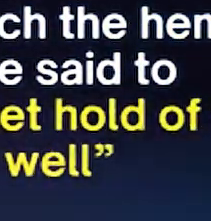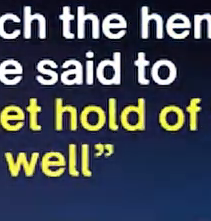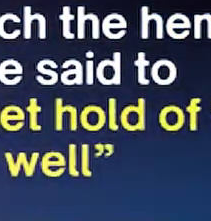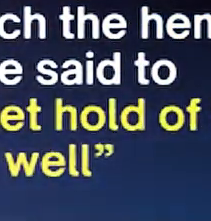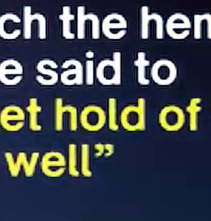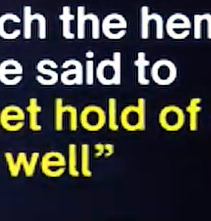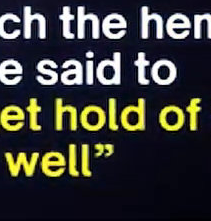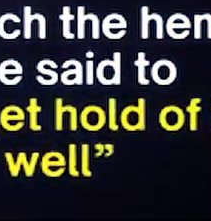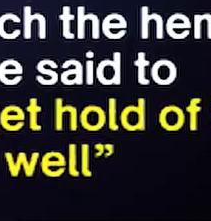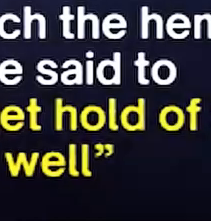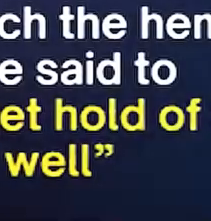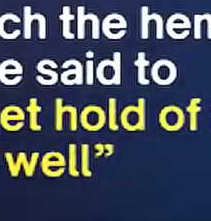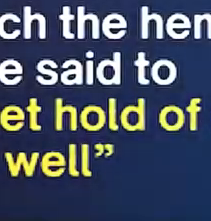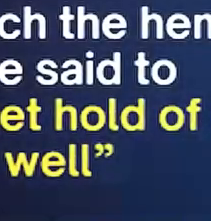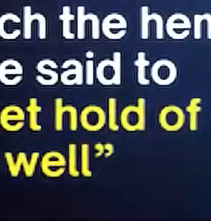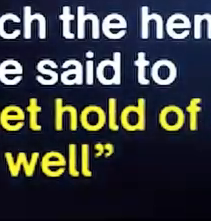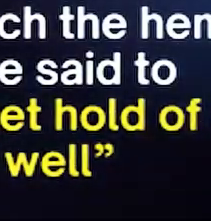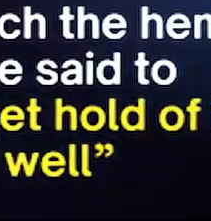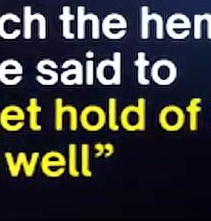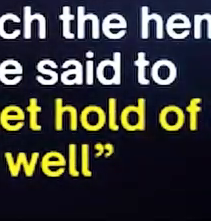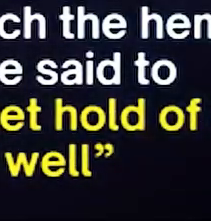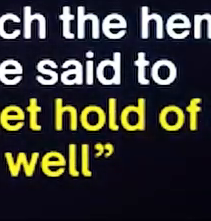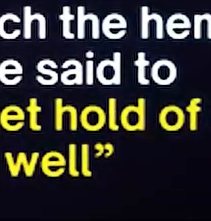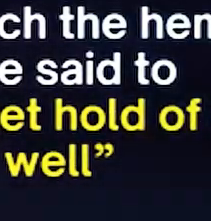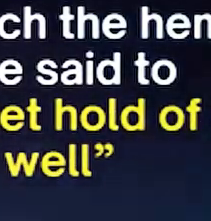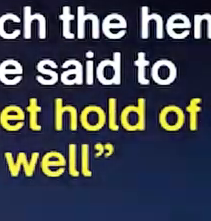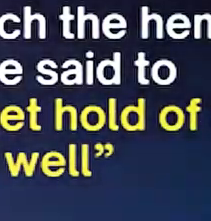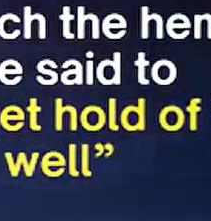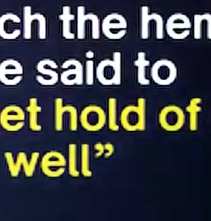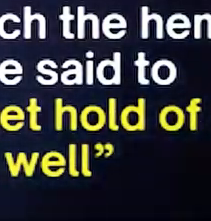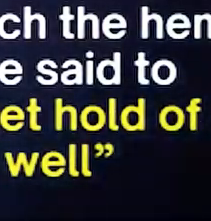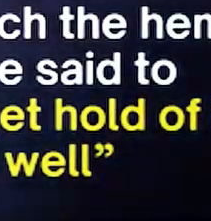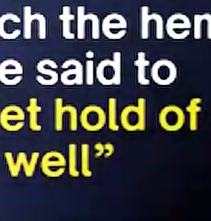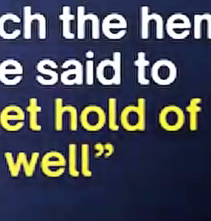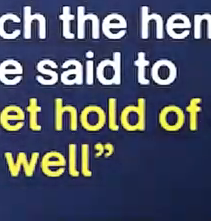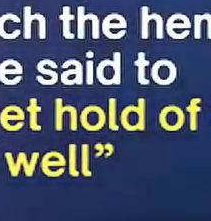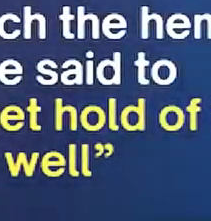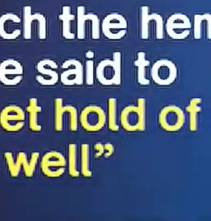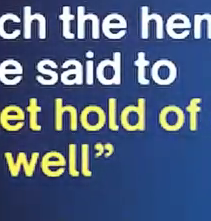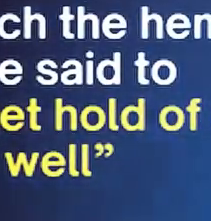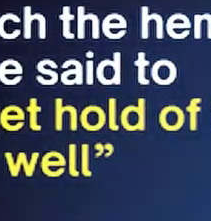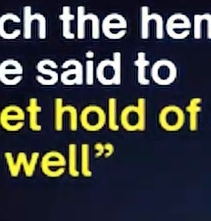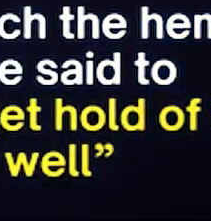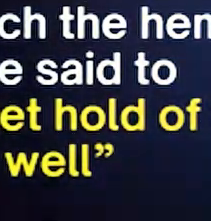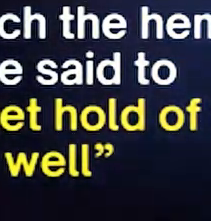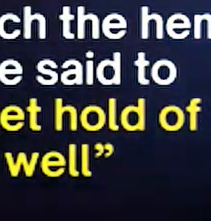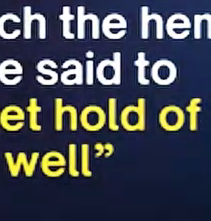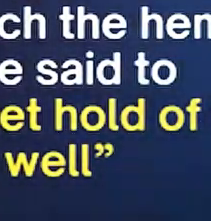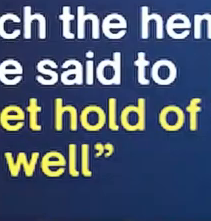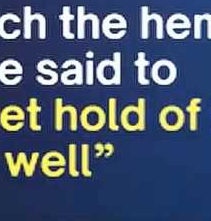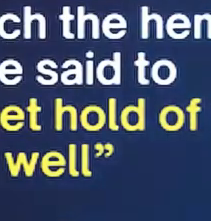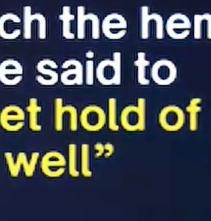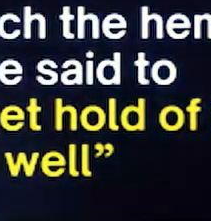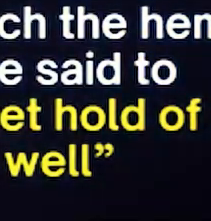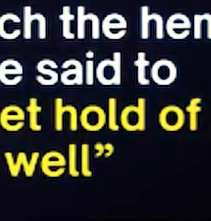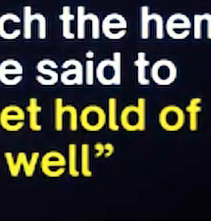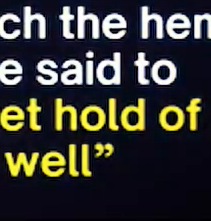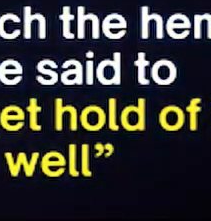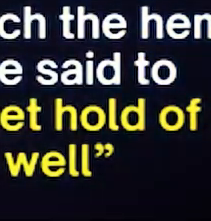All I need is to touch the hem of his garment. For she said to